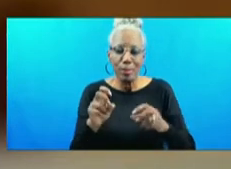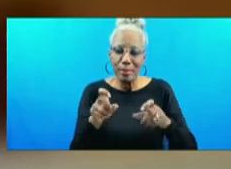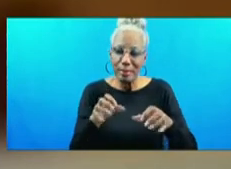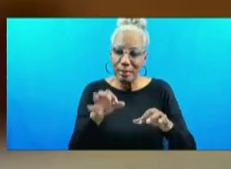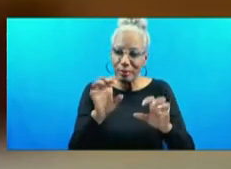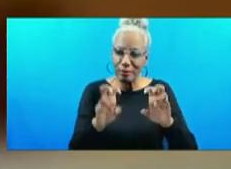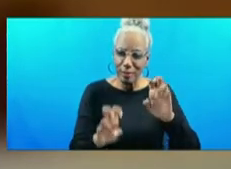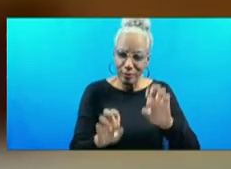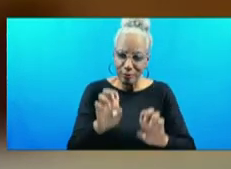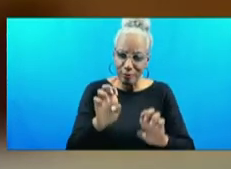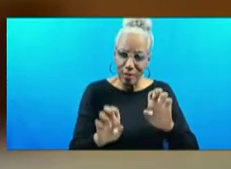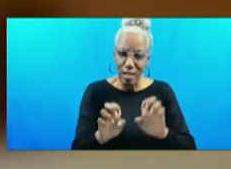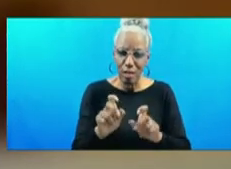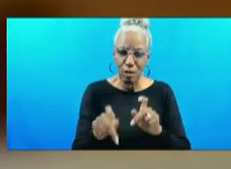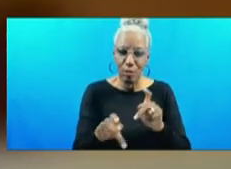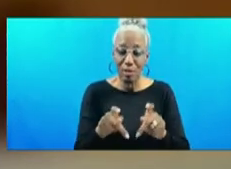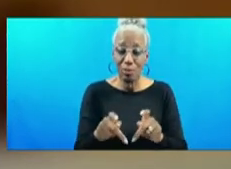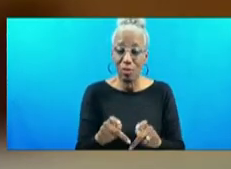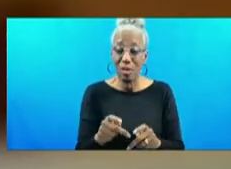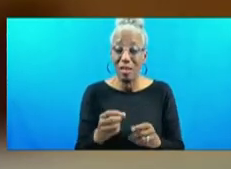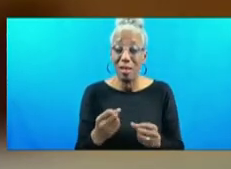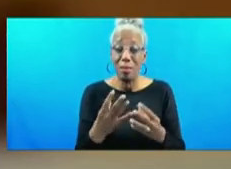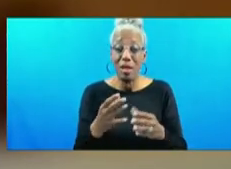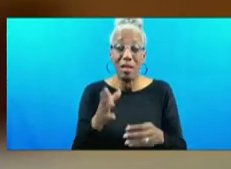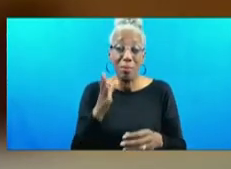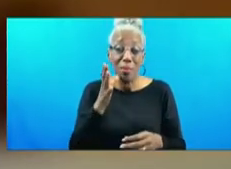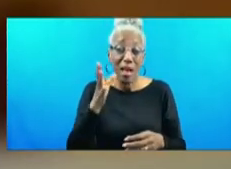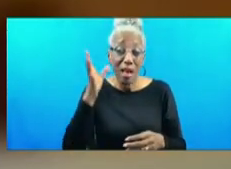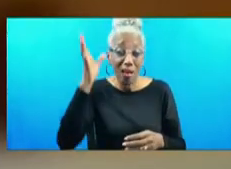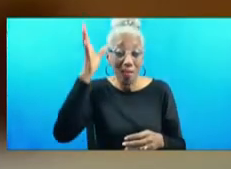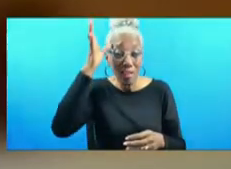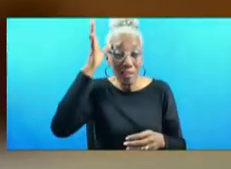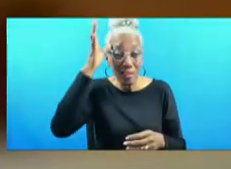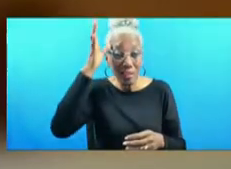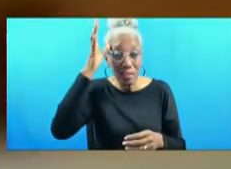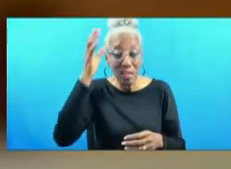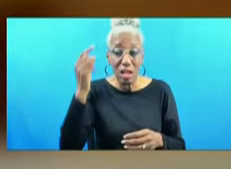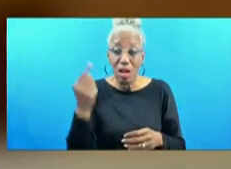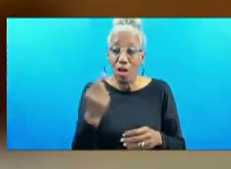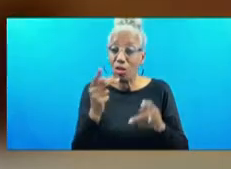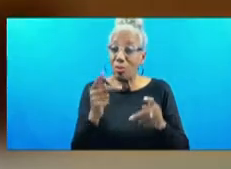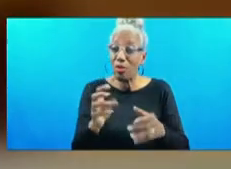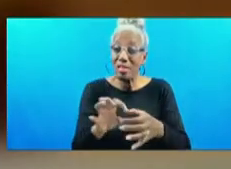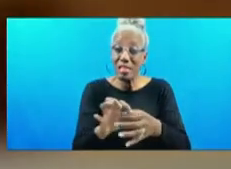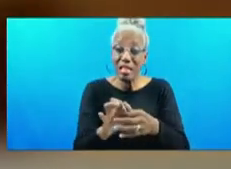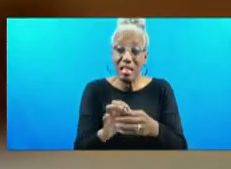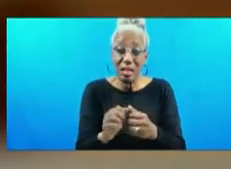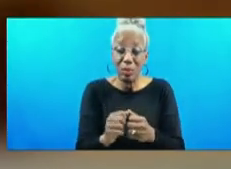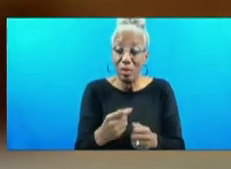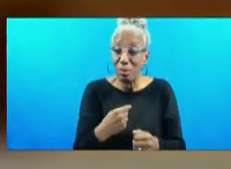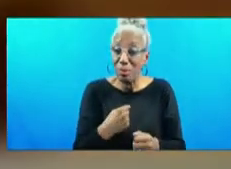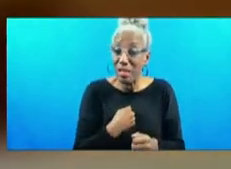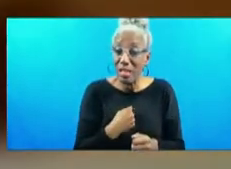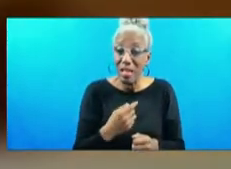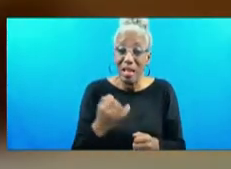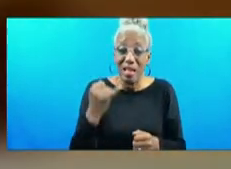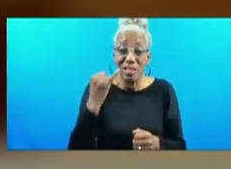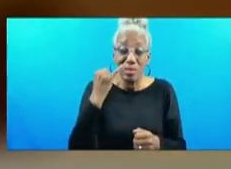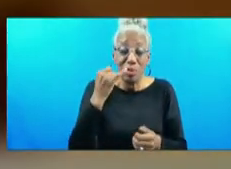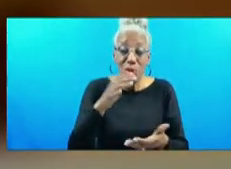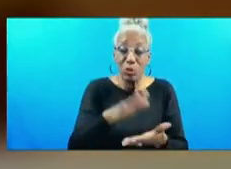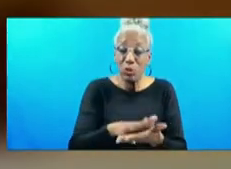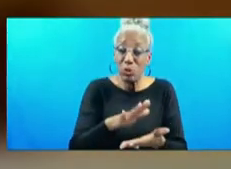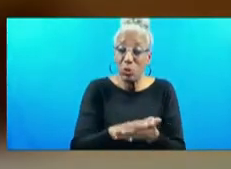only connection they have with. It's the only person that they connect with. And if they're treated poorly, then they never go back to school. And that could be a huge barrier.